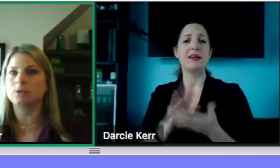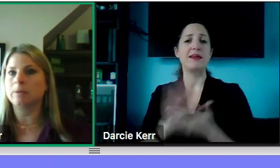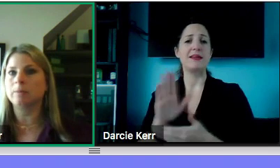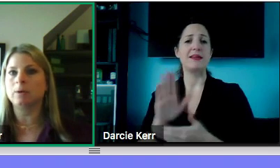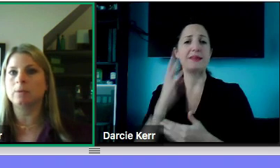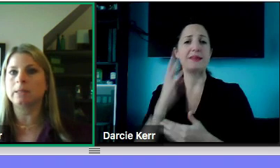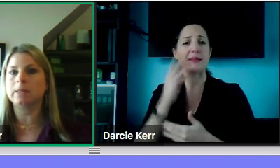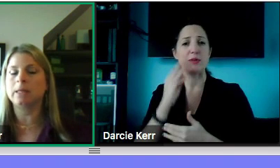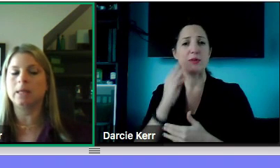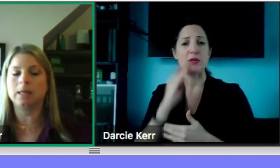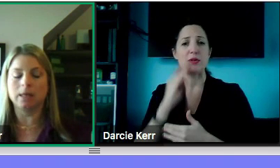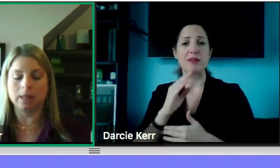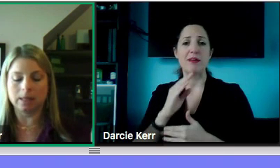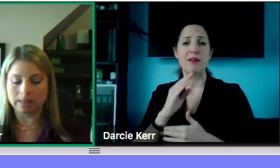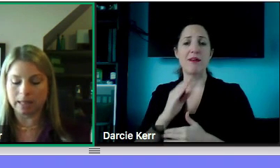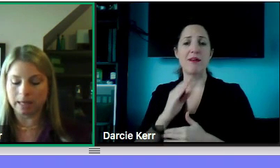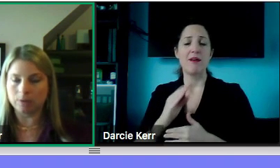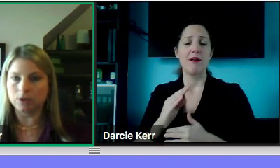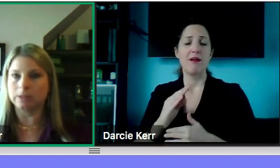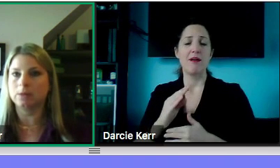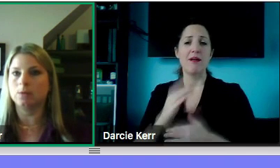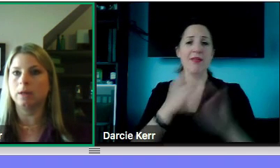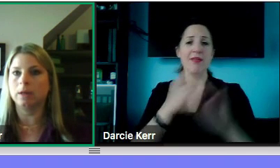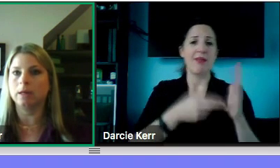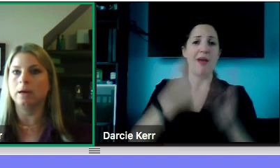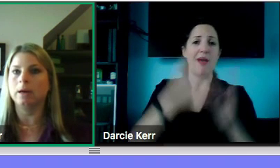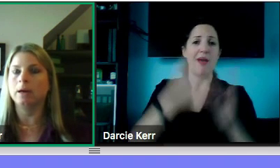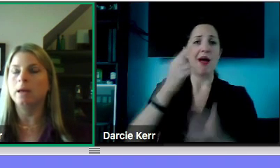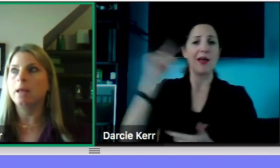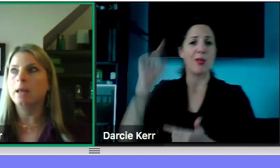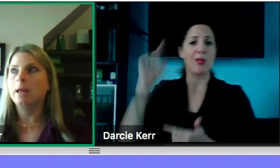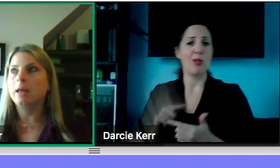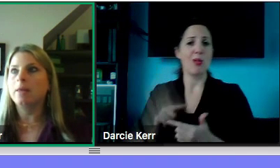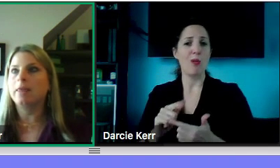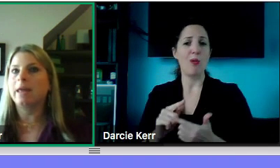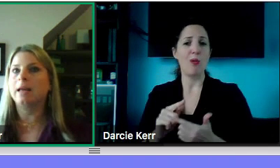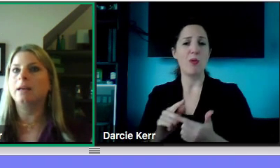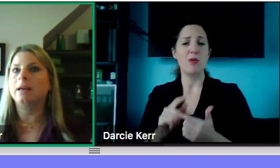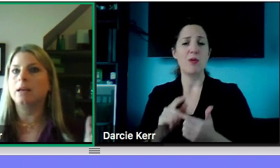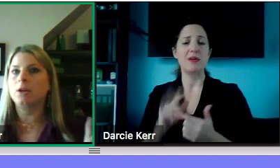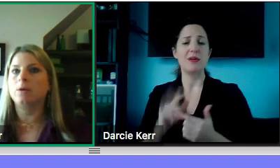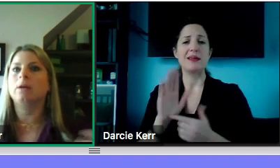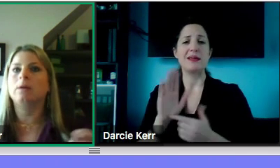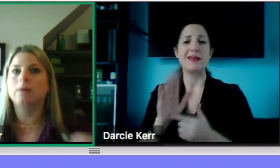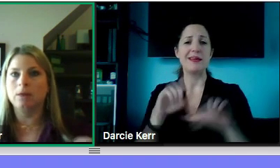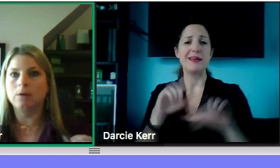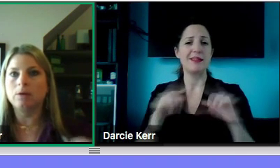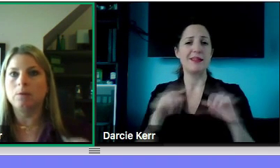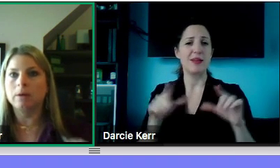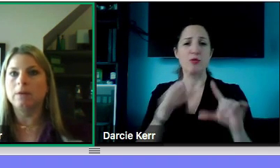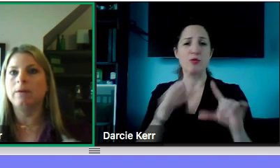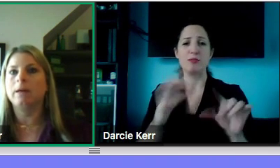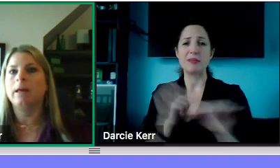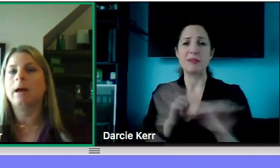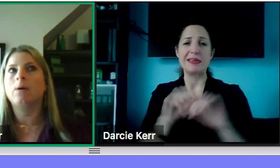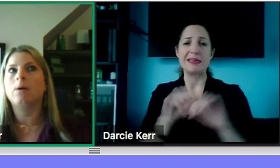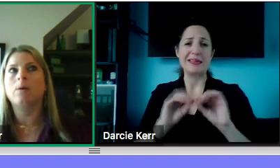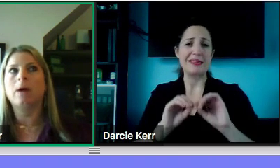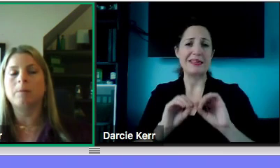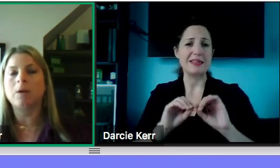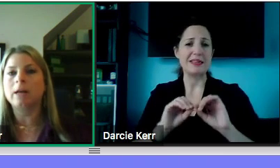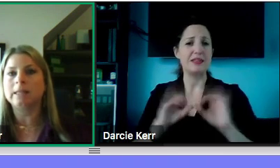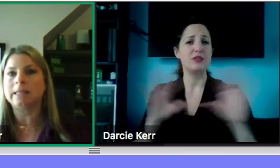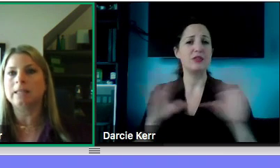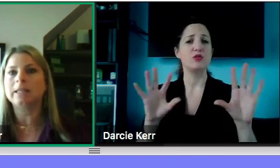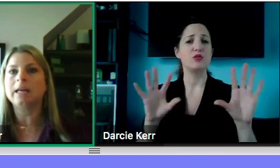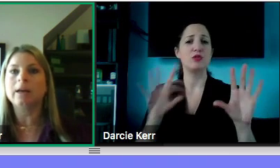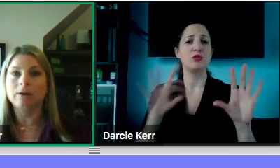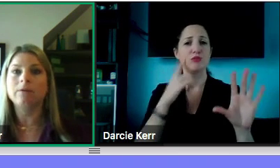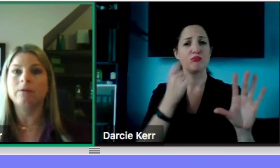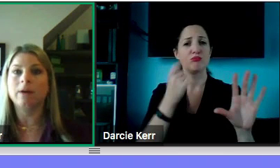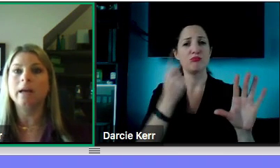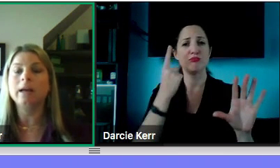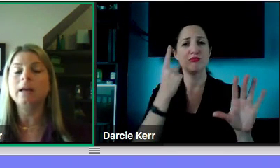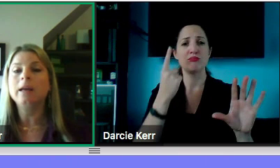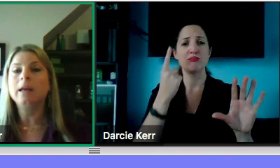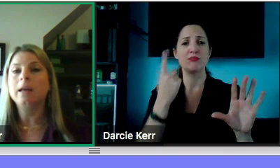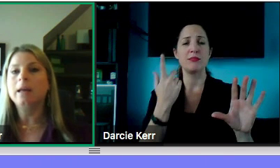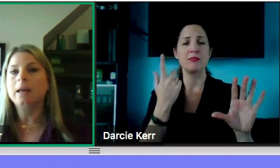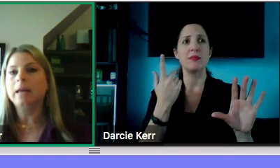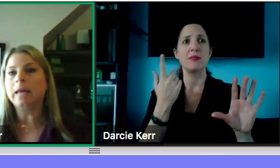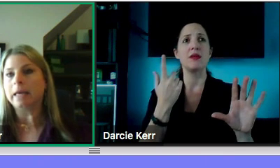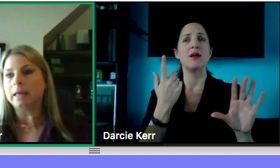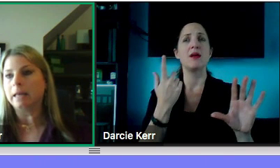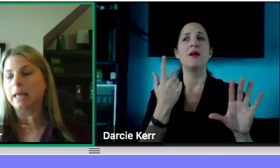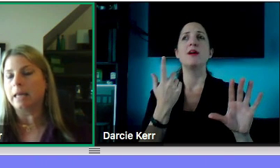and the extreme lows, and his language is so clear that you can really feel how, I've got to say,